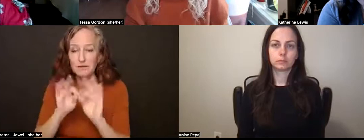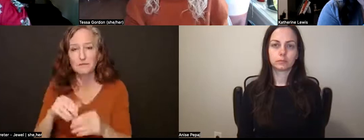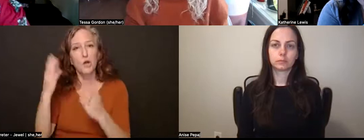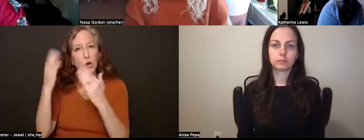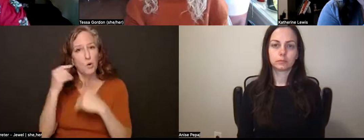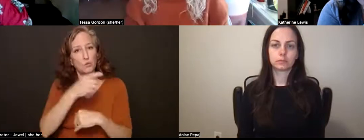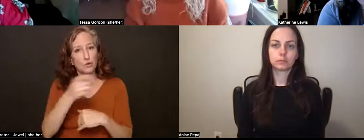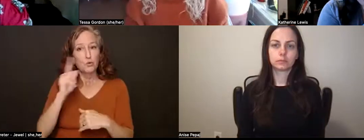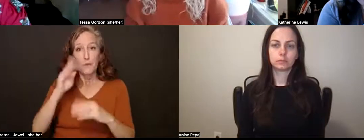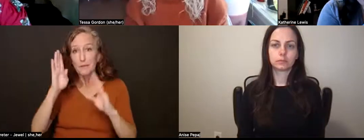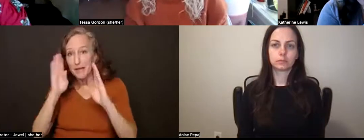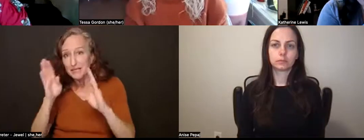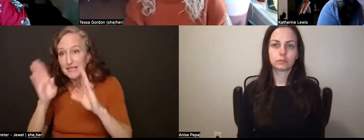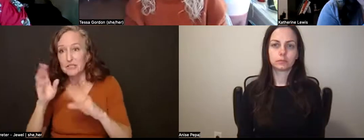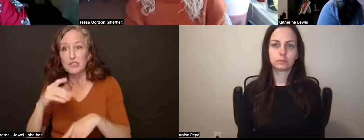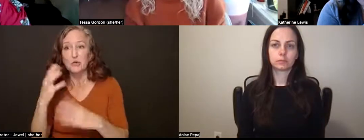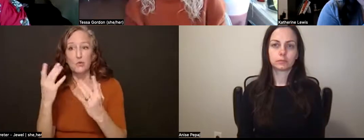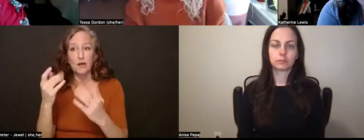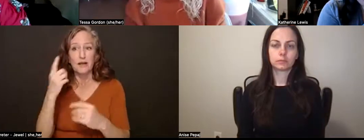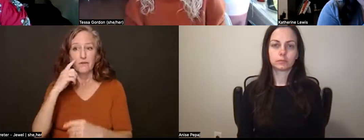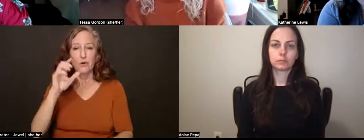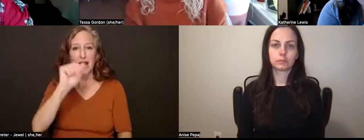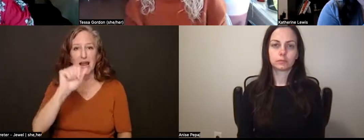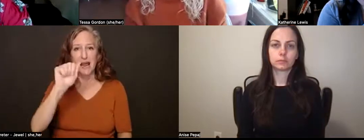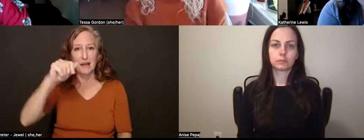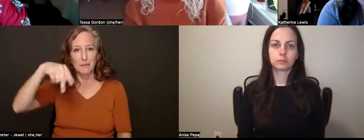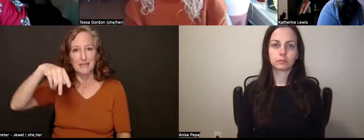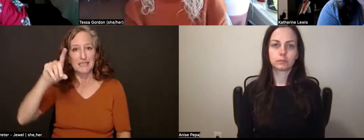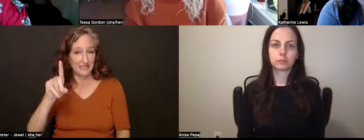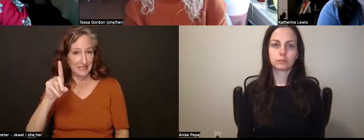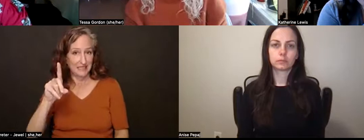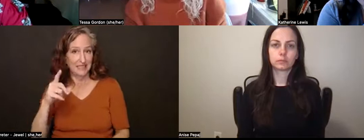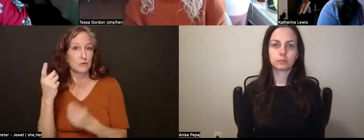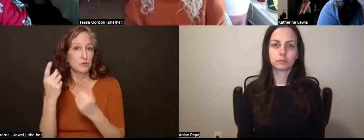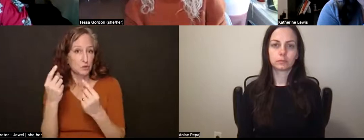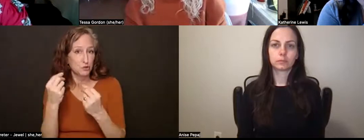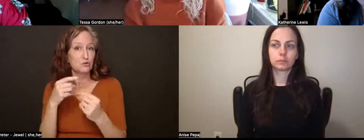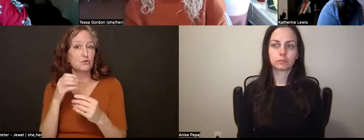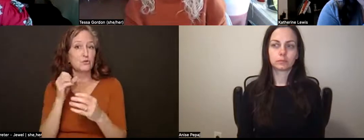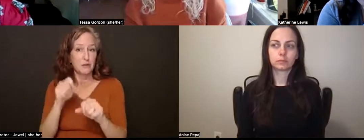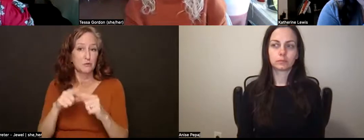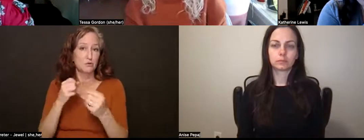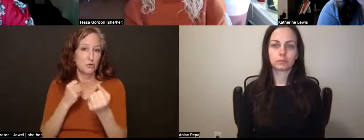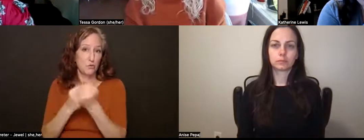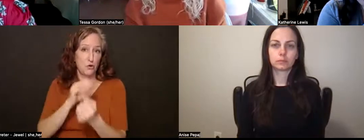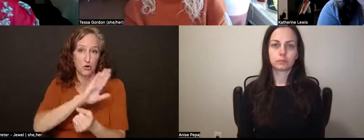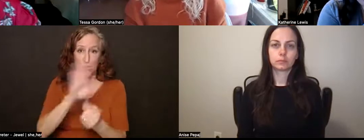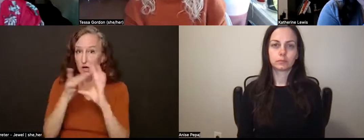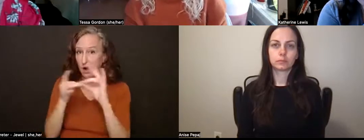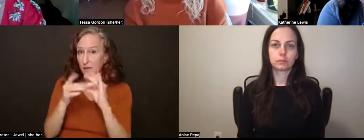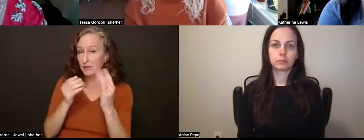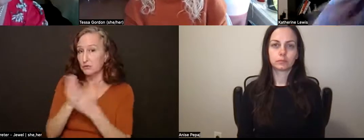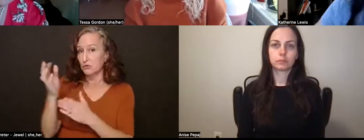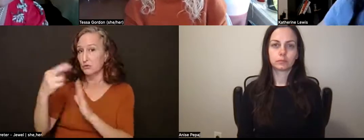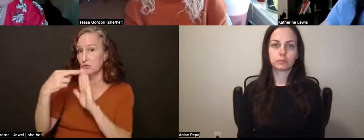lookout for what AAPD is going to do to help support people provide their comments for this important rulemaking. And I'm done